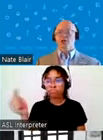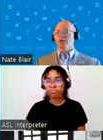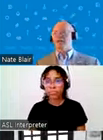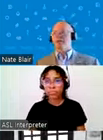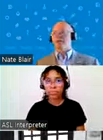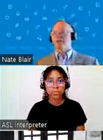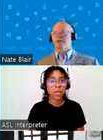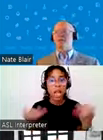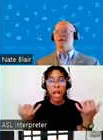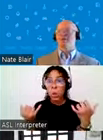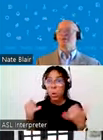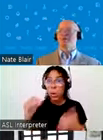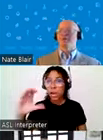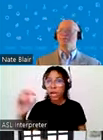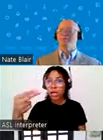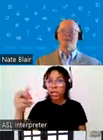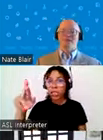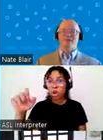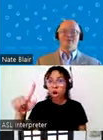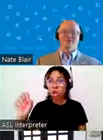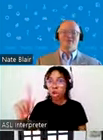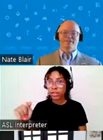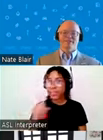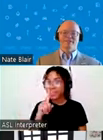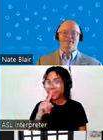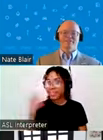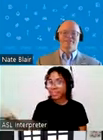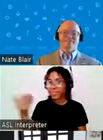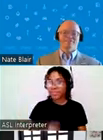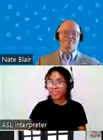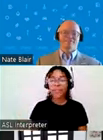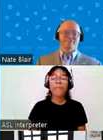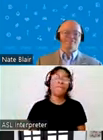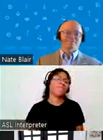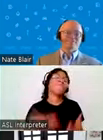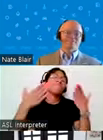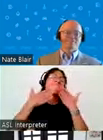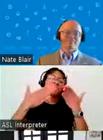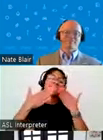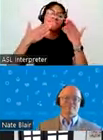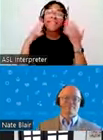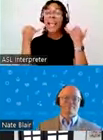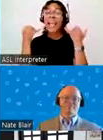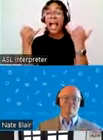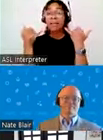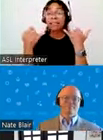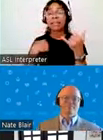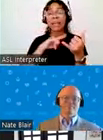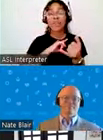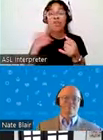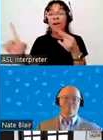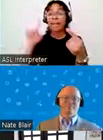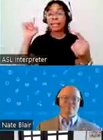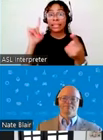And Charlotte, I will turn it back over to you. Thank you. Thank you. Thank you, Nate. So we have reached the end of